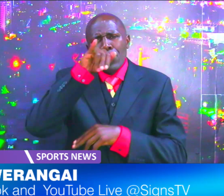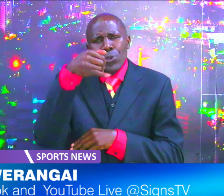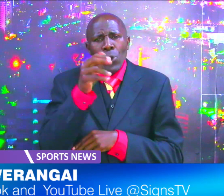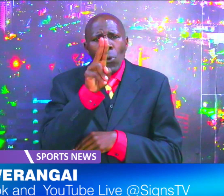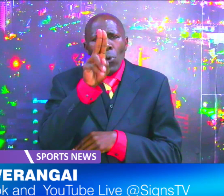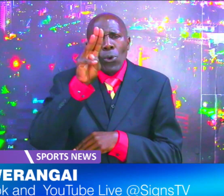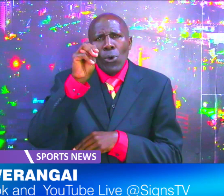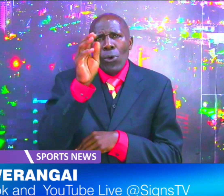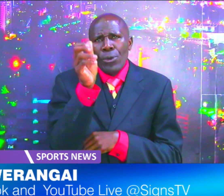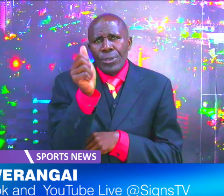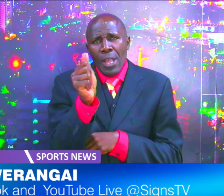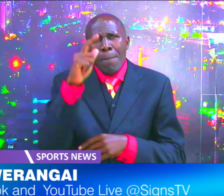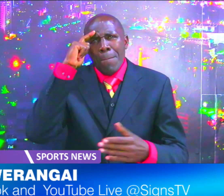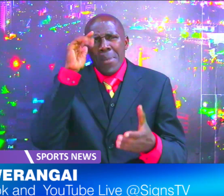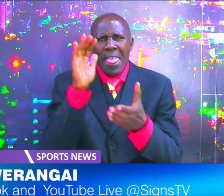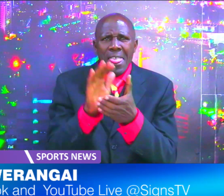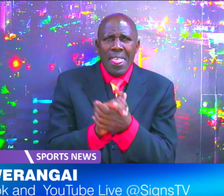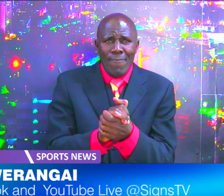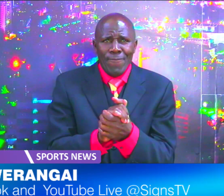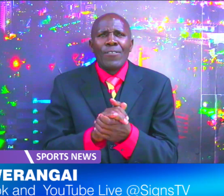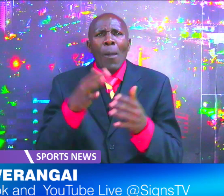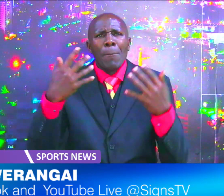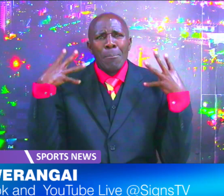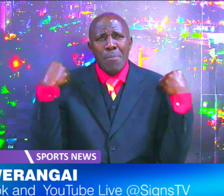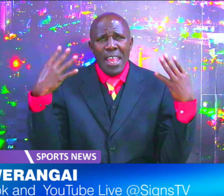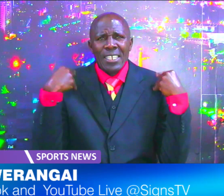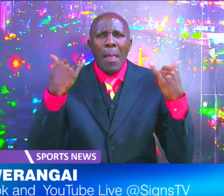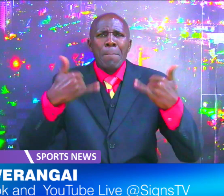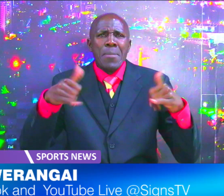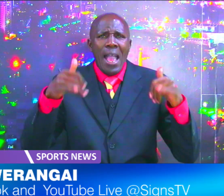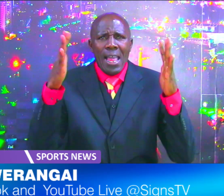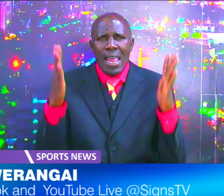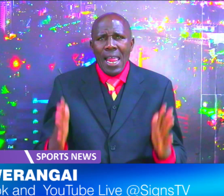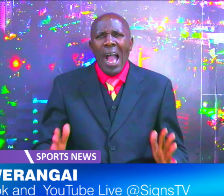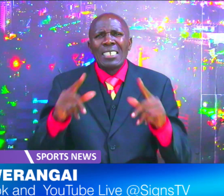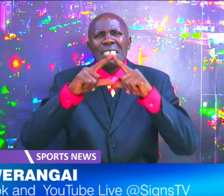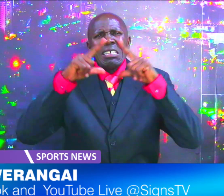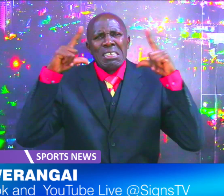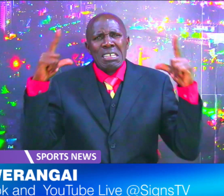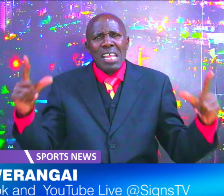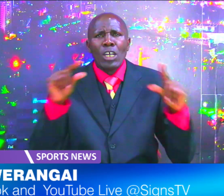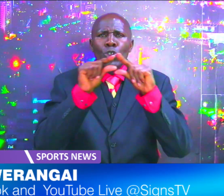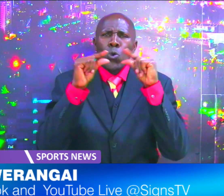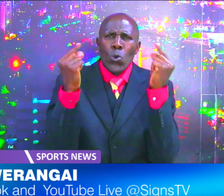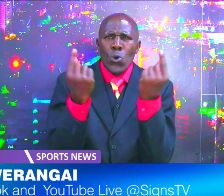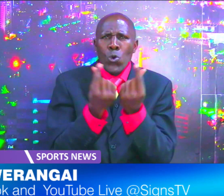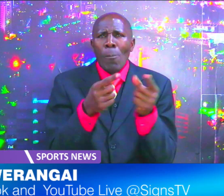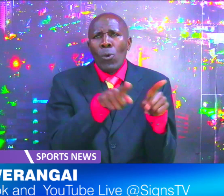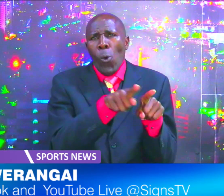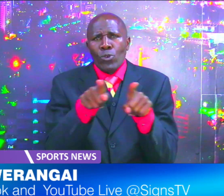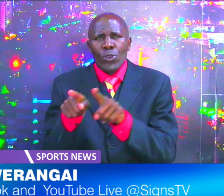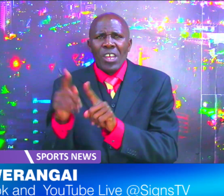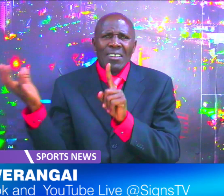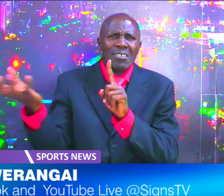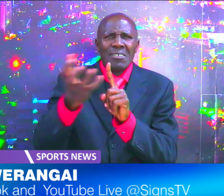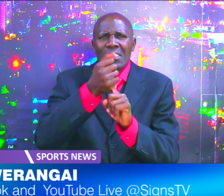AFC Leopards coach Tom Juma believes lack of fitness played a huge role